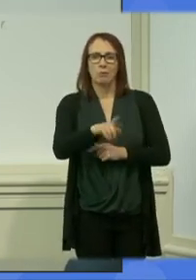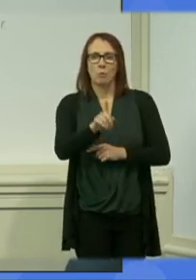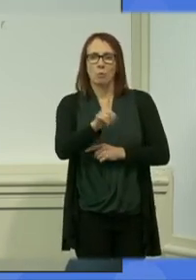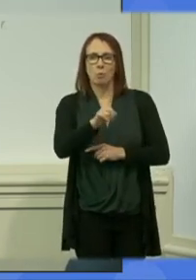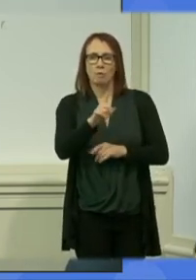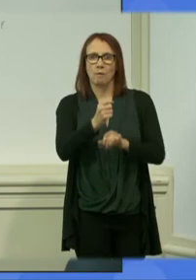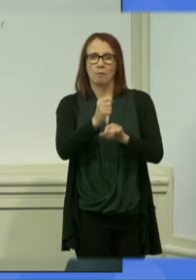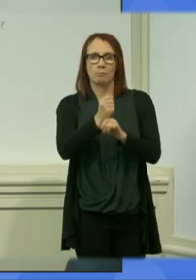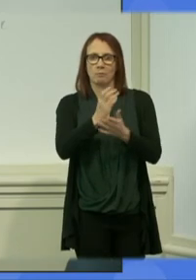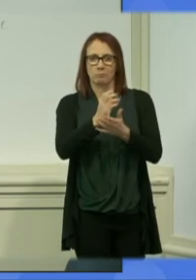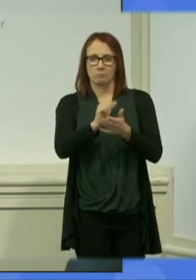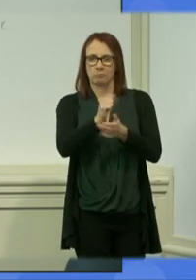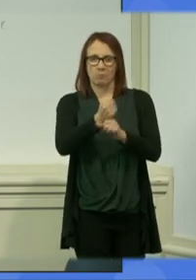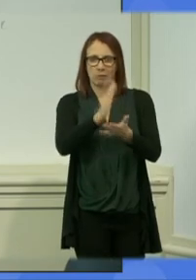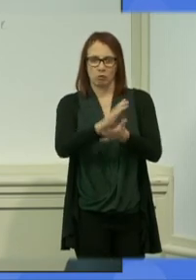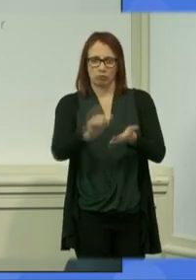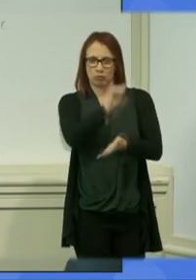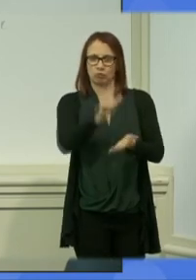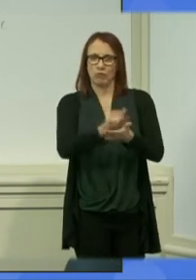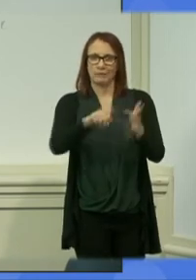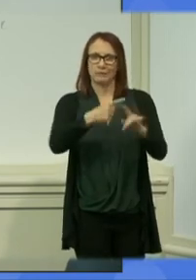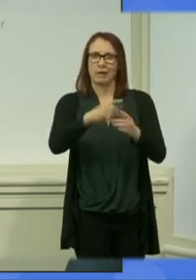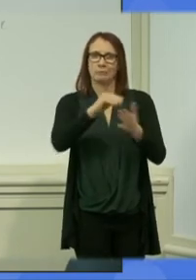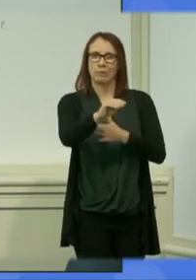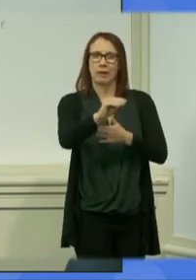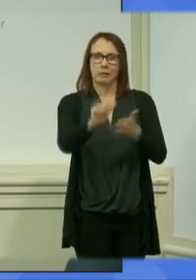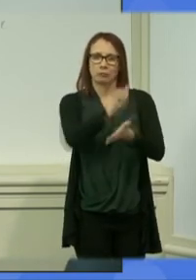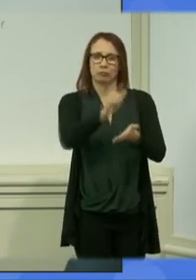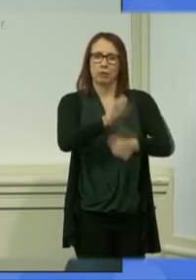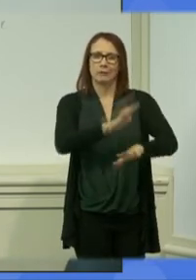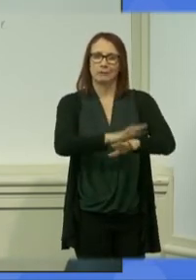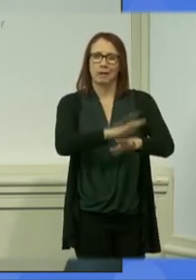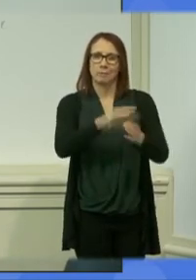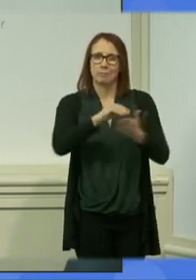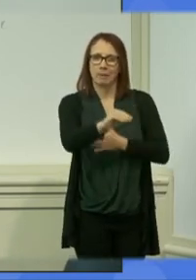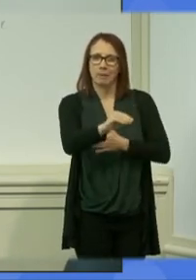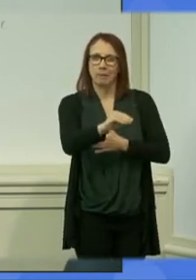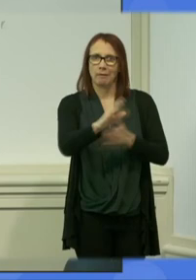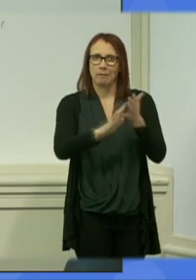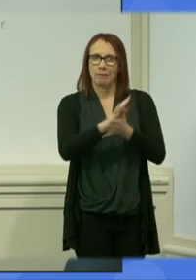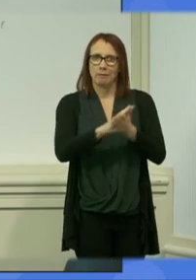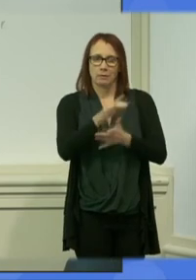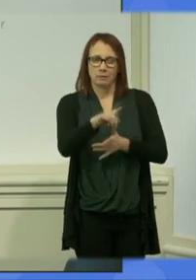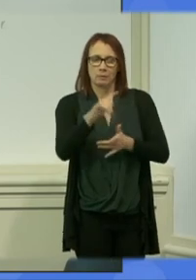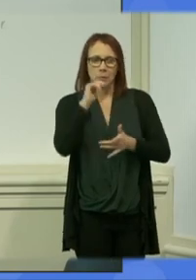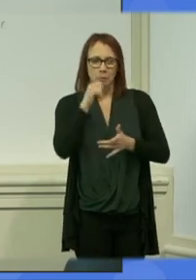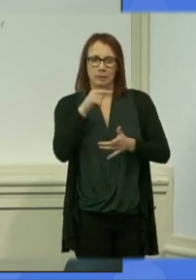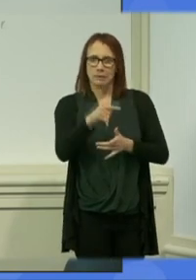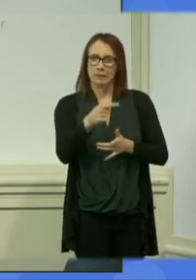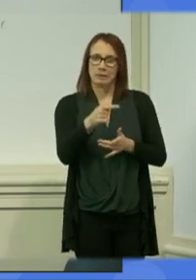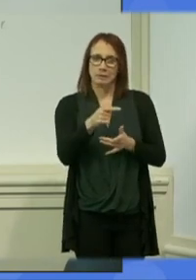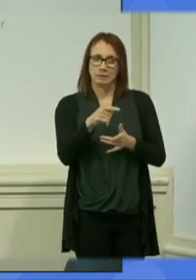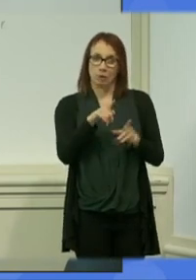that you pay the right amount at the right time. And that includes using reliefs. It also means that you probably, as David has eloquently